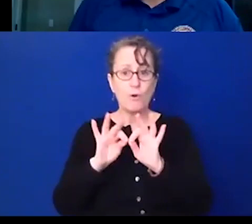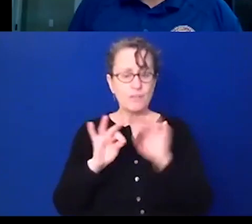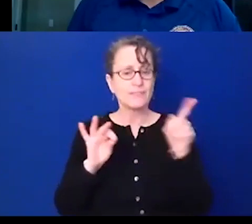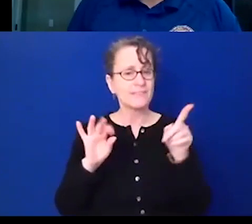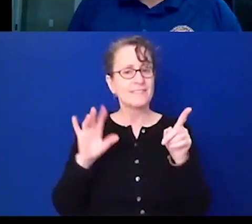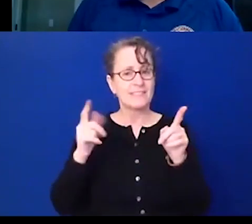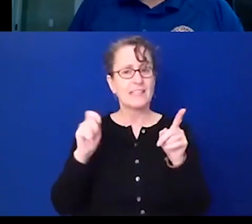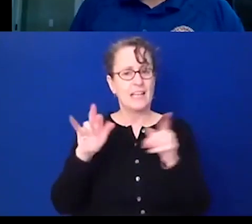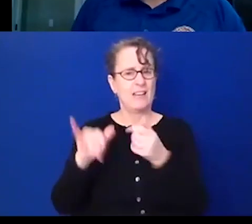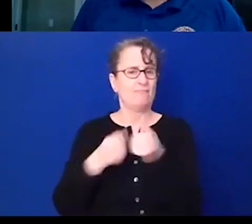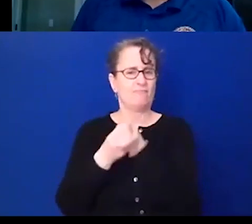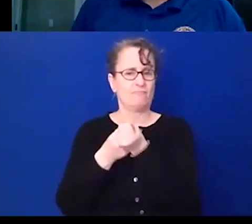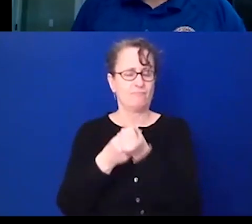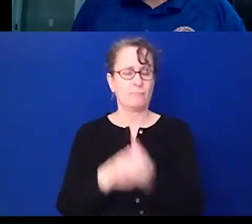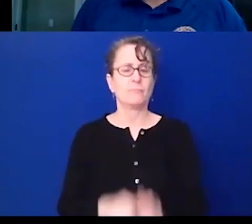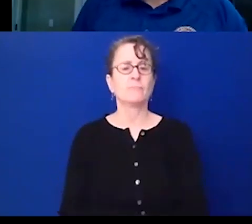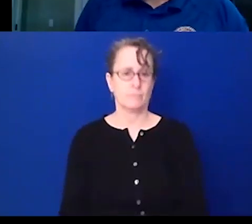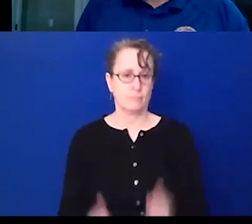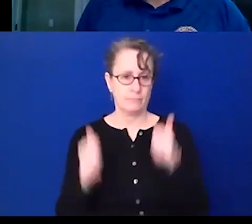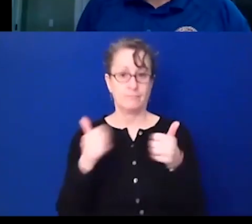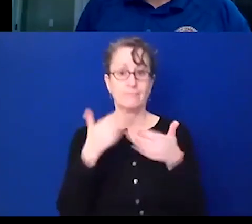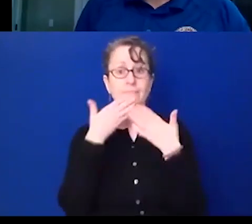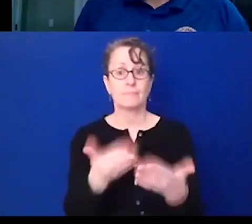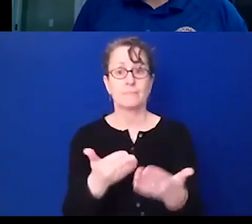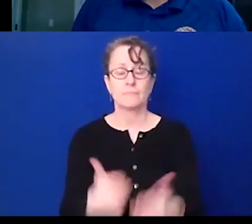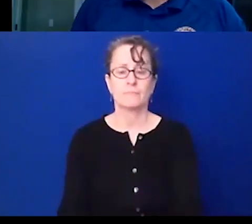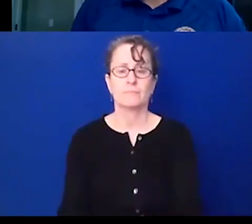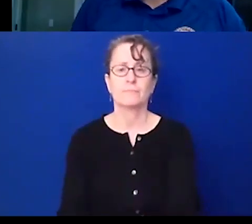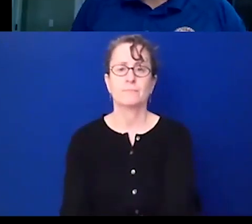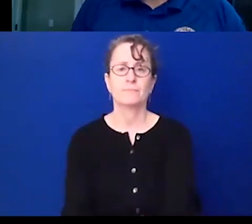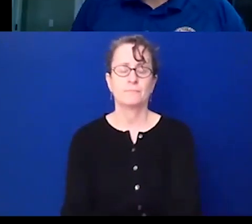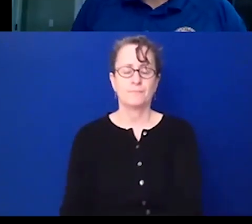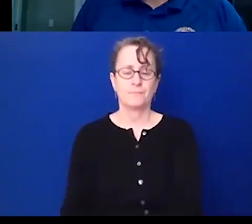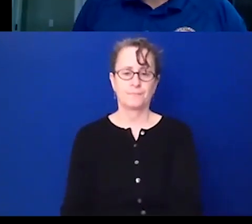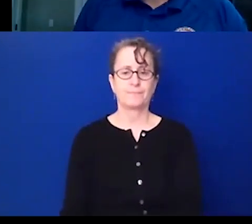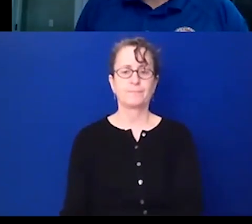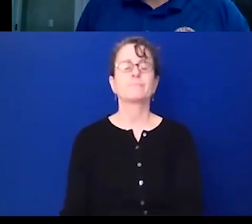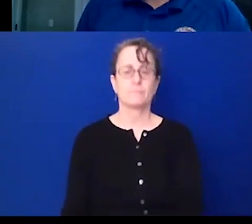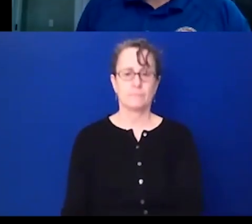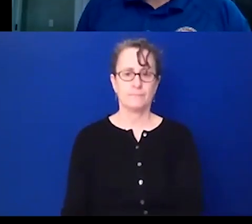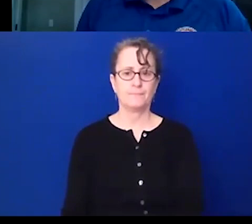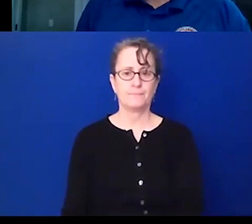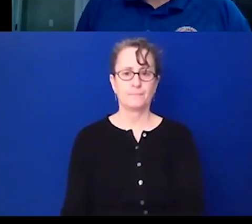All set. Thank Absolutely you. Absolutely appreciate it. Great. All right.